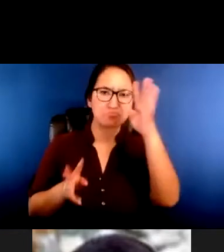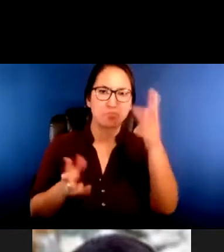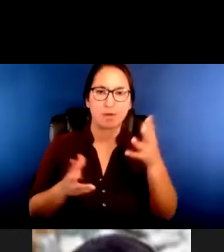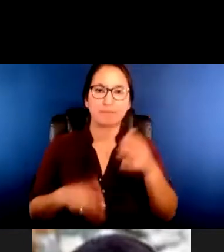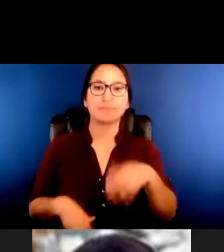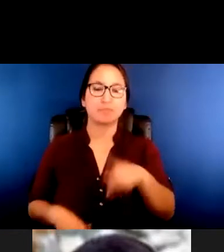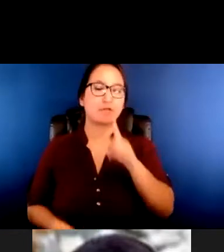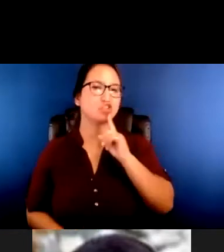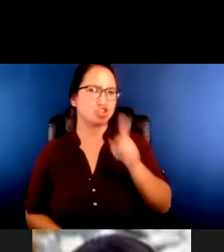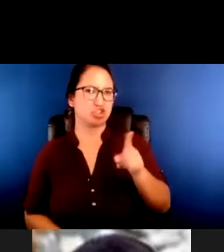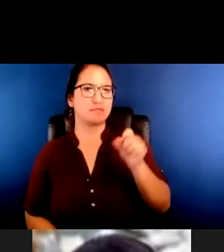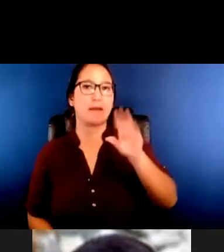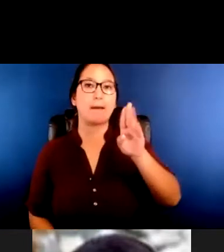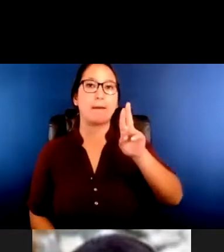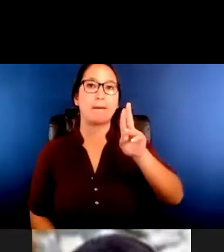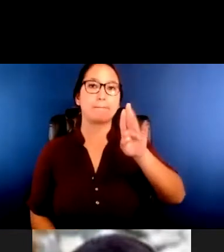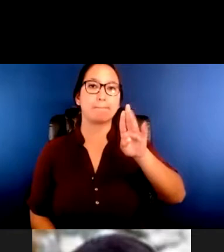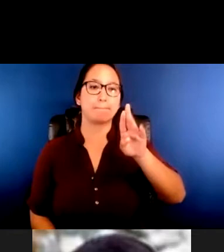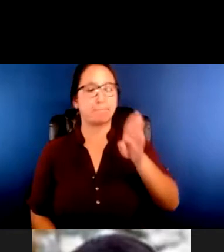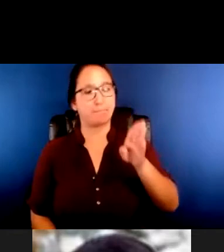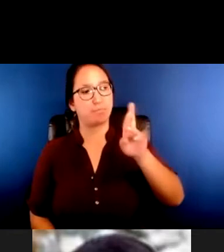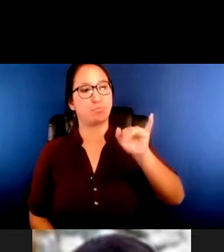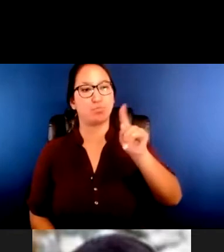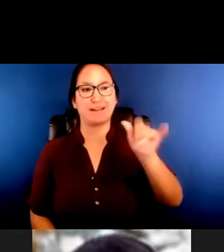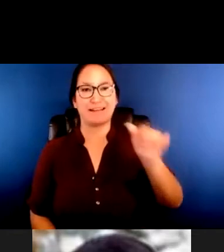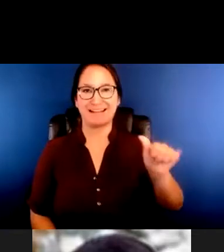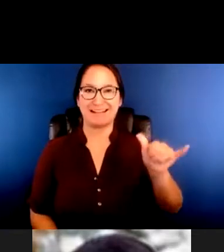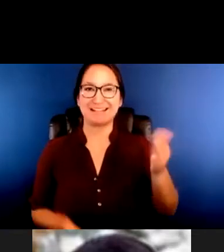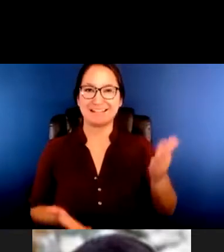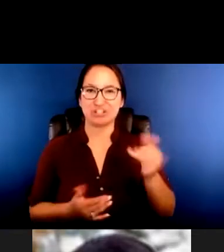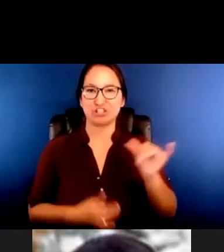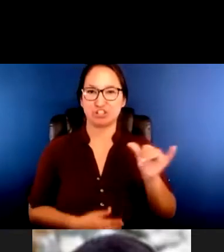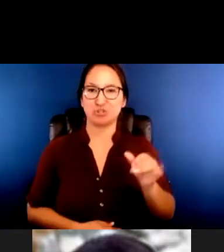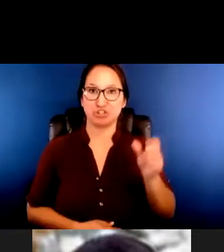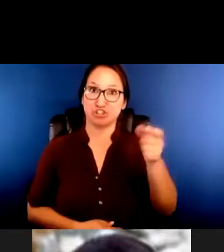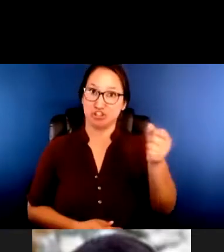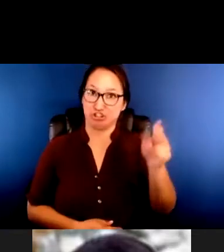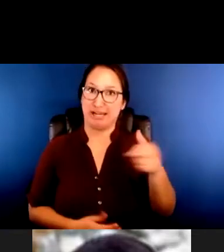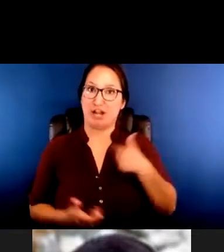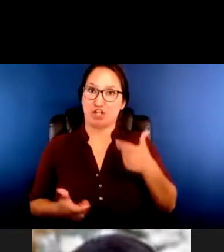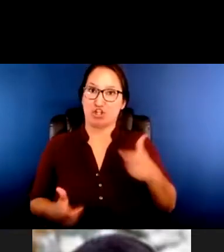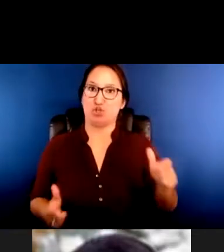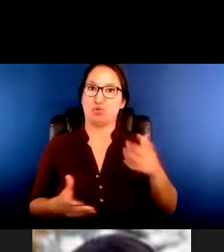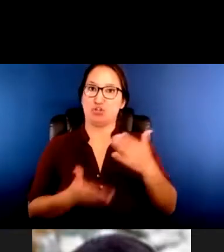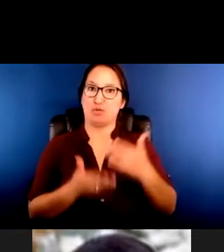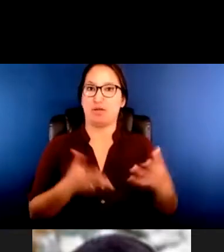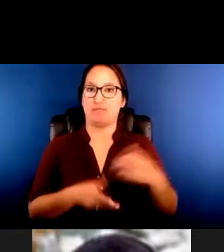too. She had a huge part of doing that. So. All right, Brittany, you're going to have to unmute if you hear